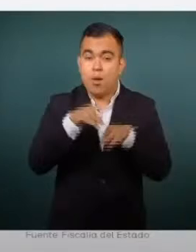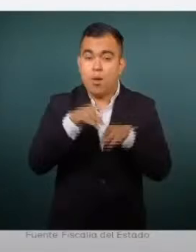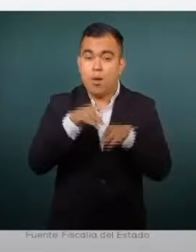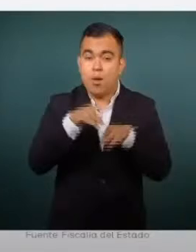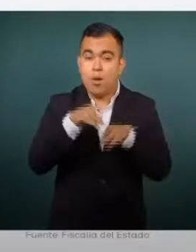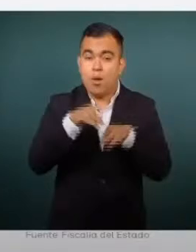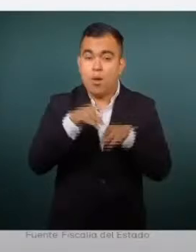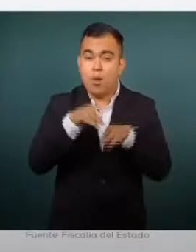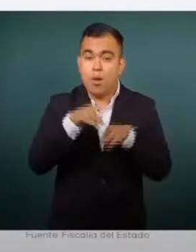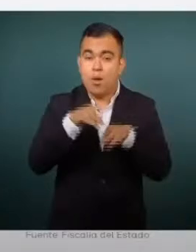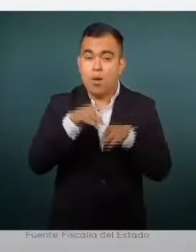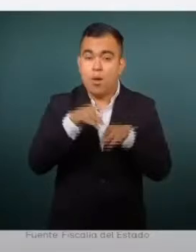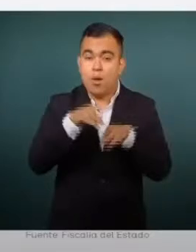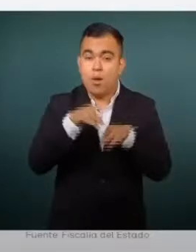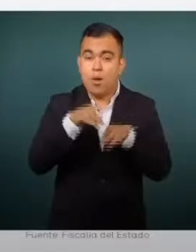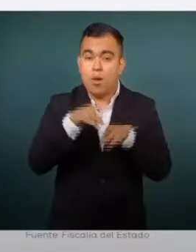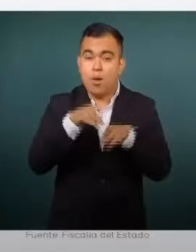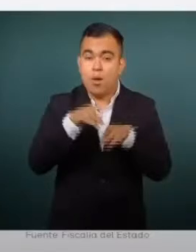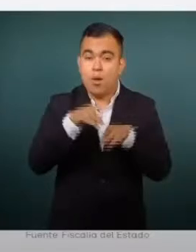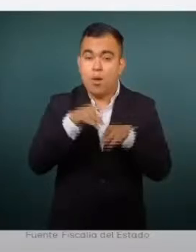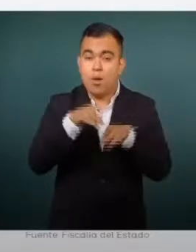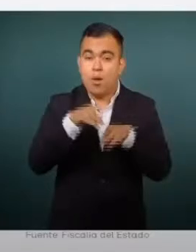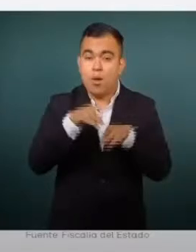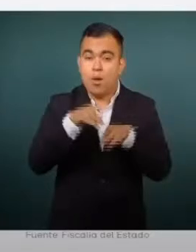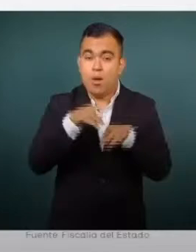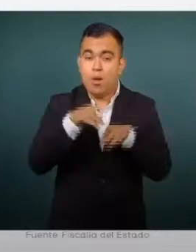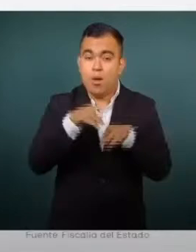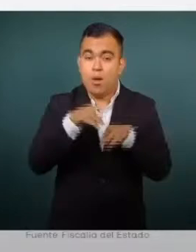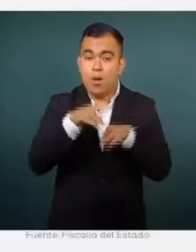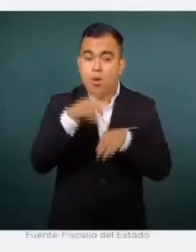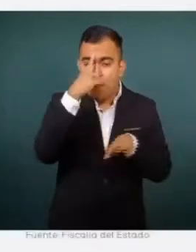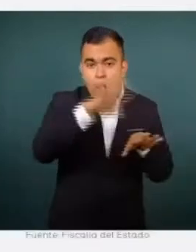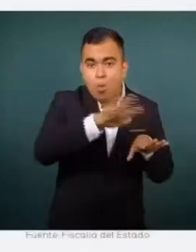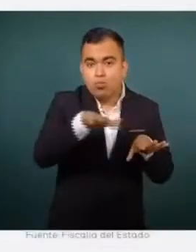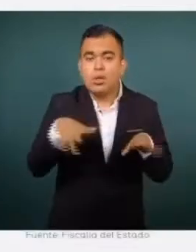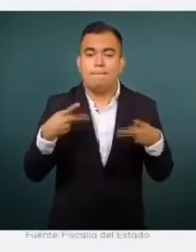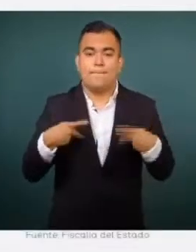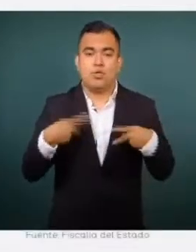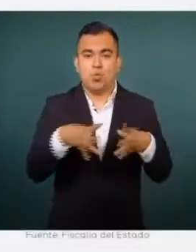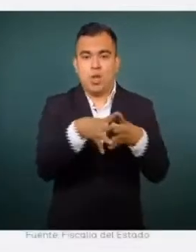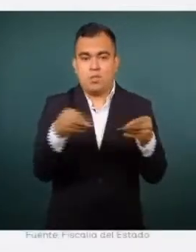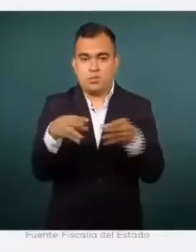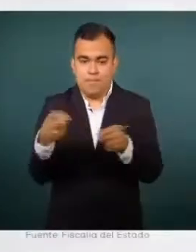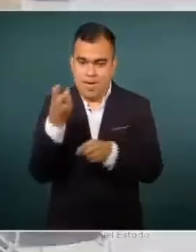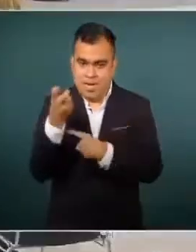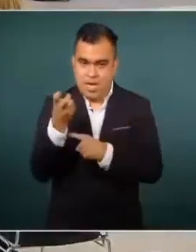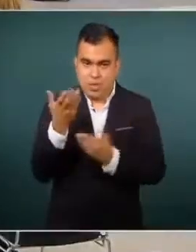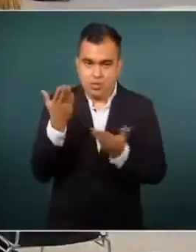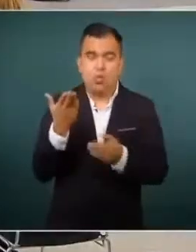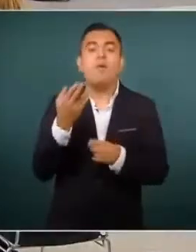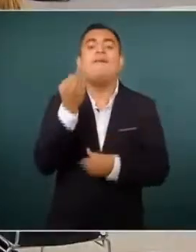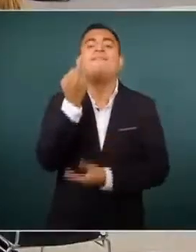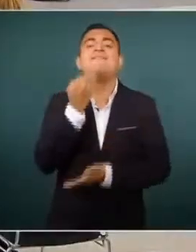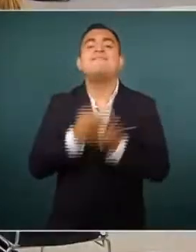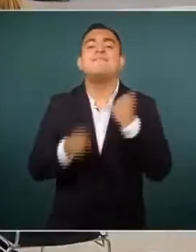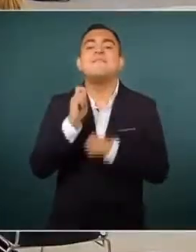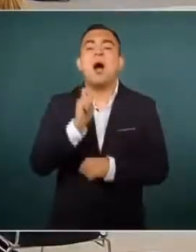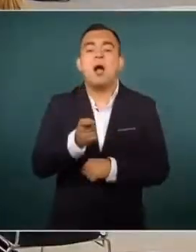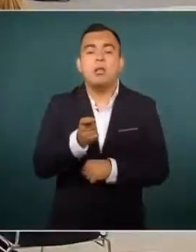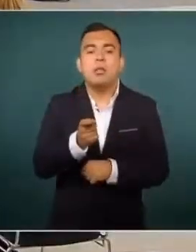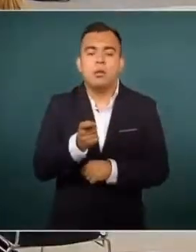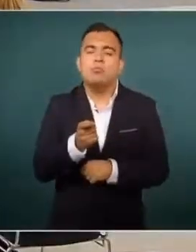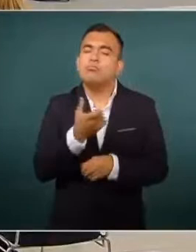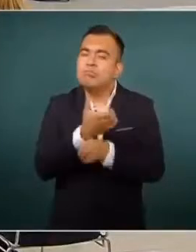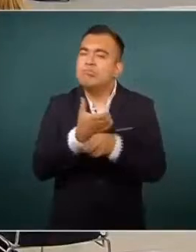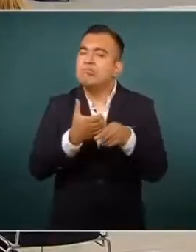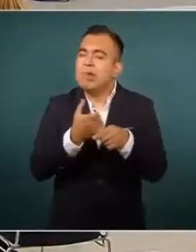of people than most everyone else. Okay, so let's go back. Los resultados. Nos falta en efecto concretar